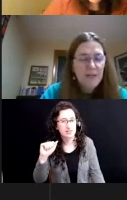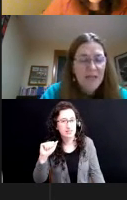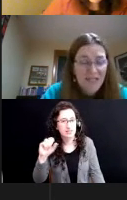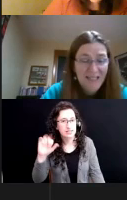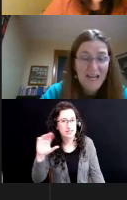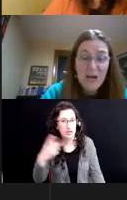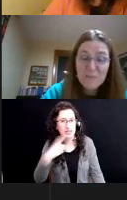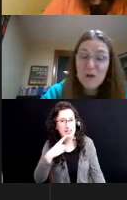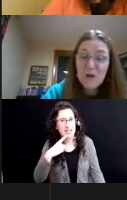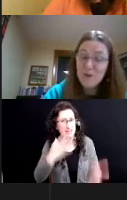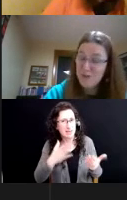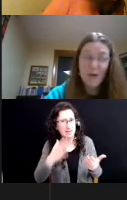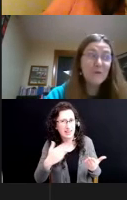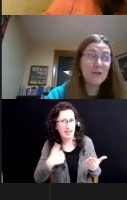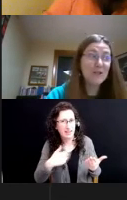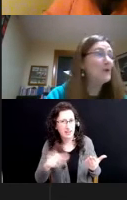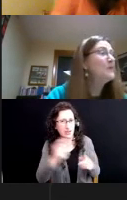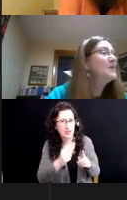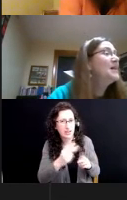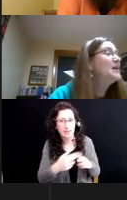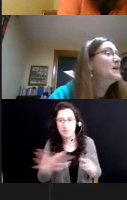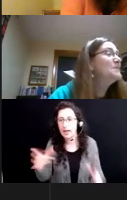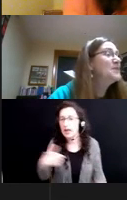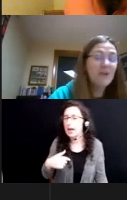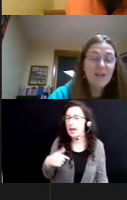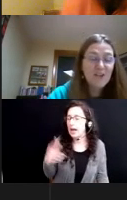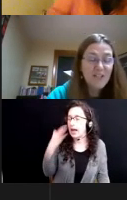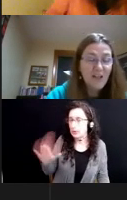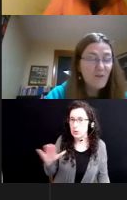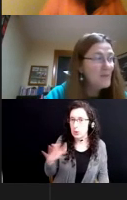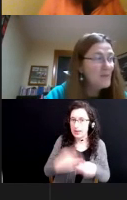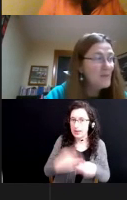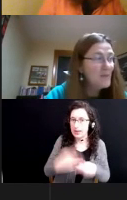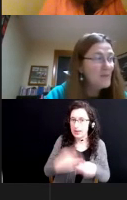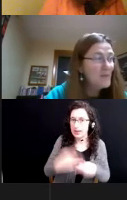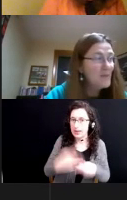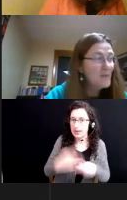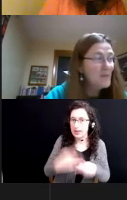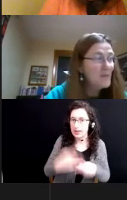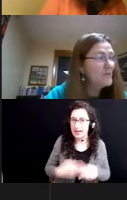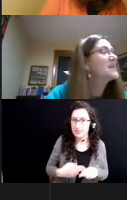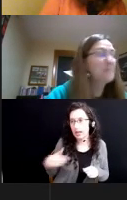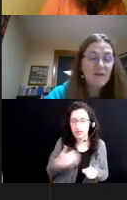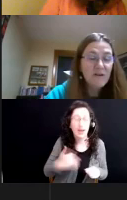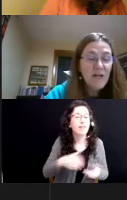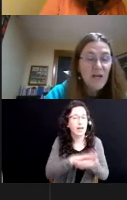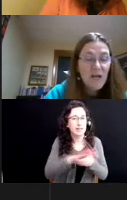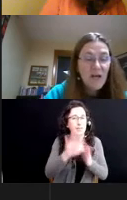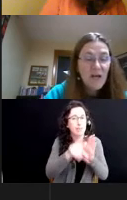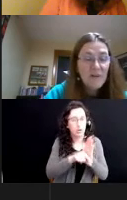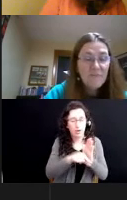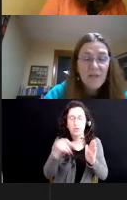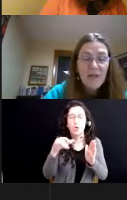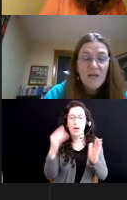be. I'm going to stop where I don't know. You can tell I have a bit of an academic